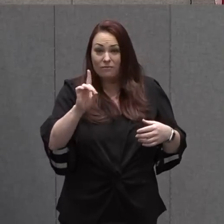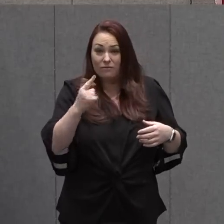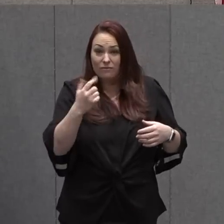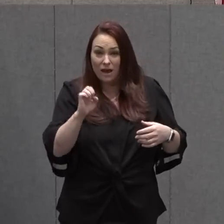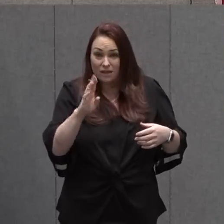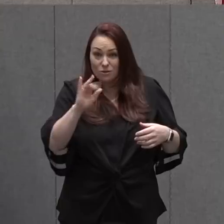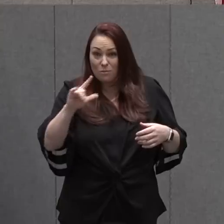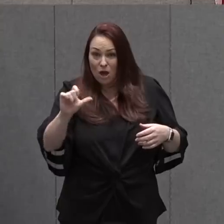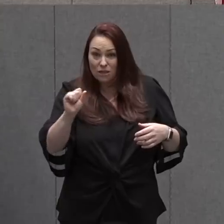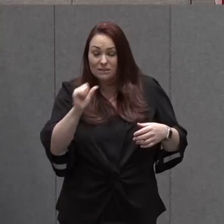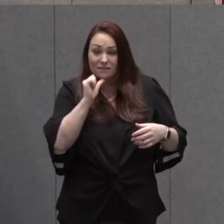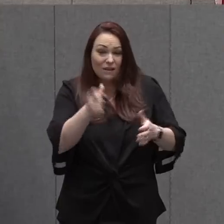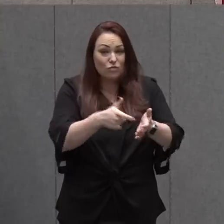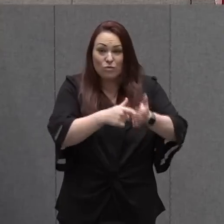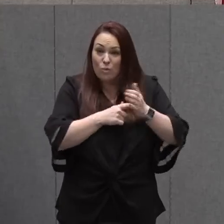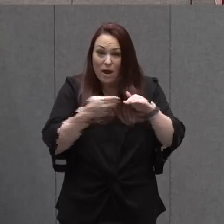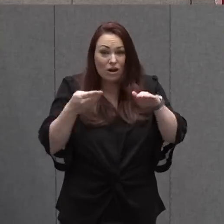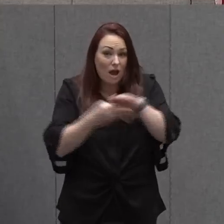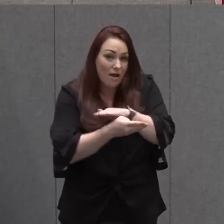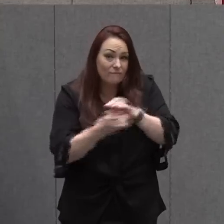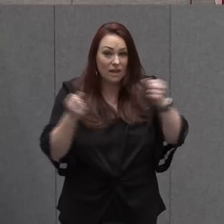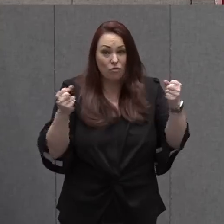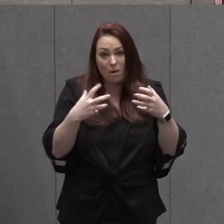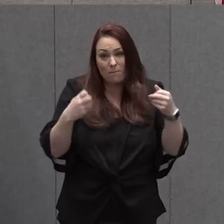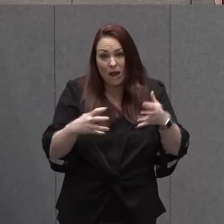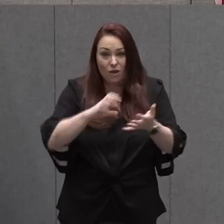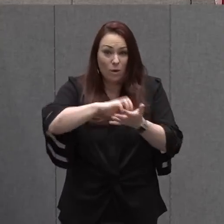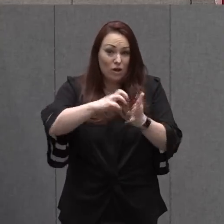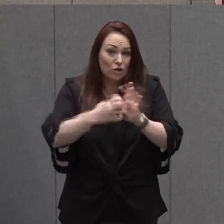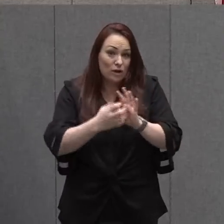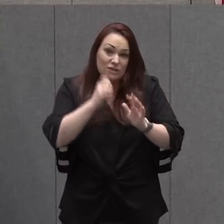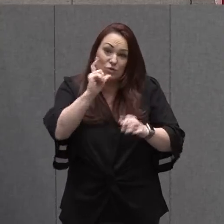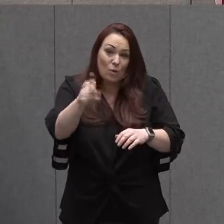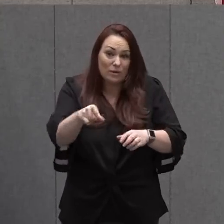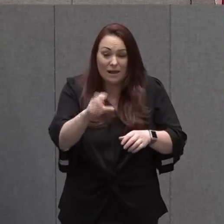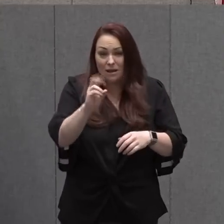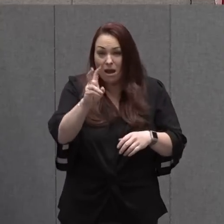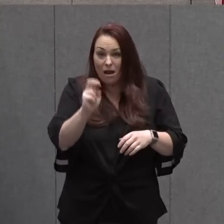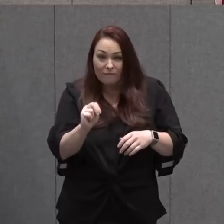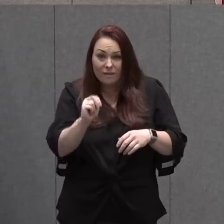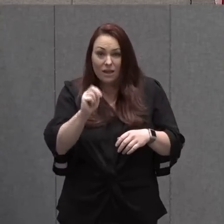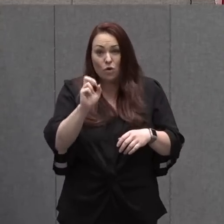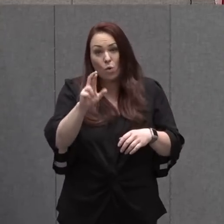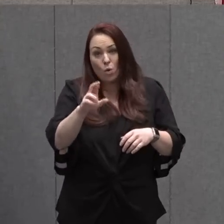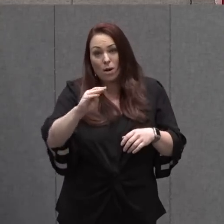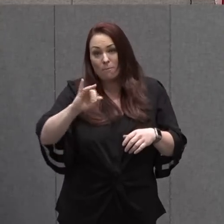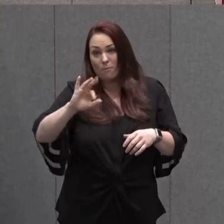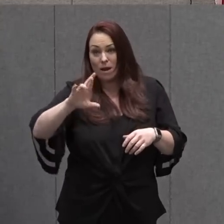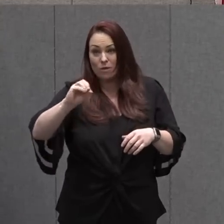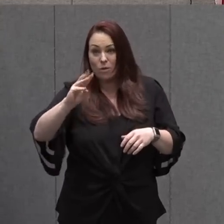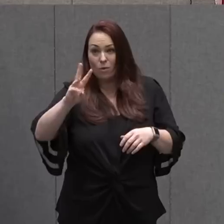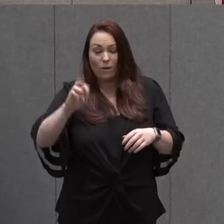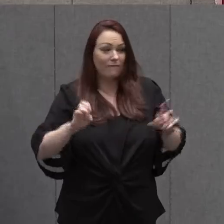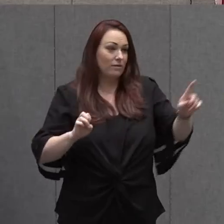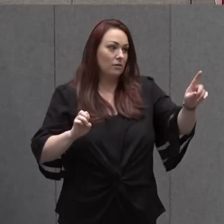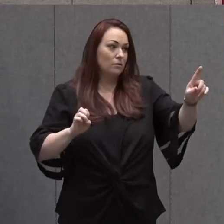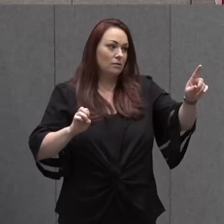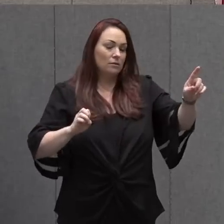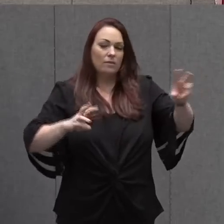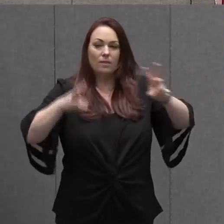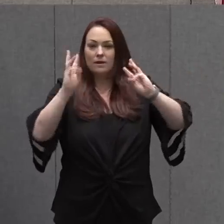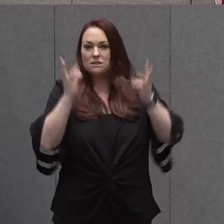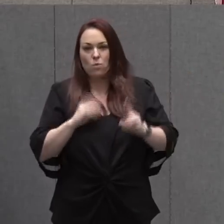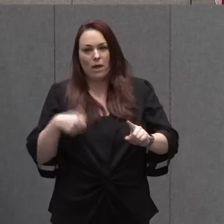or a microwave. There's cookies you can make that you don't need an oven or a microwave. My gosh, this weather has gotten to you,